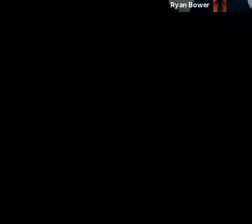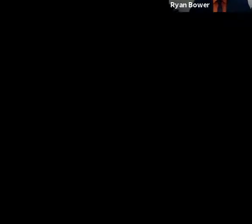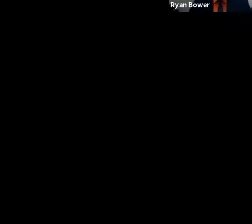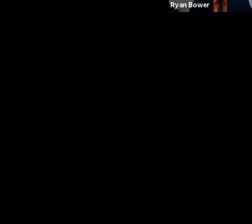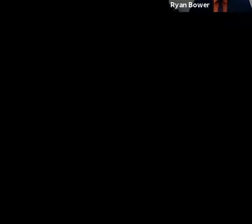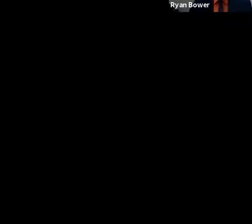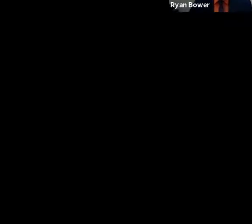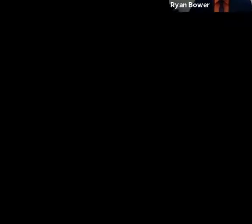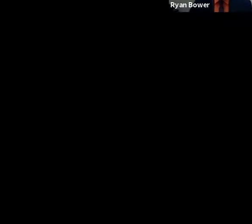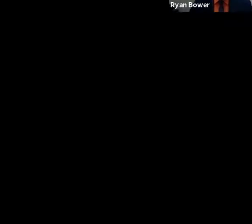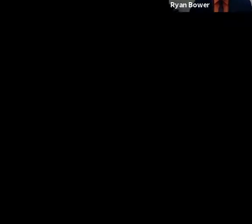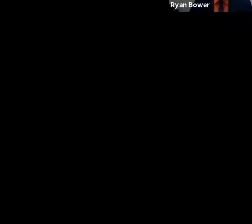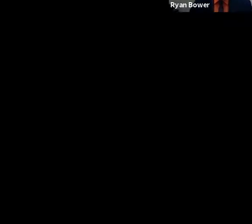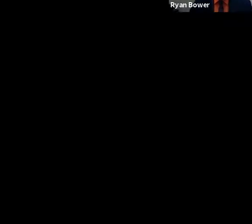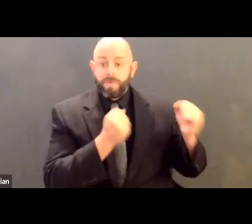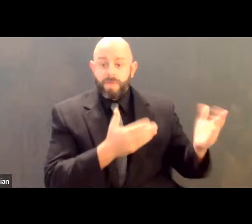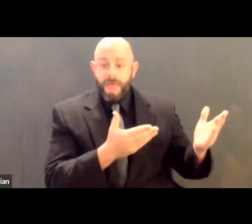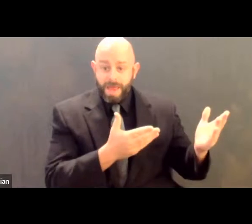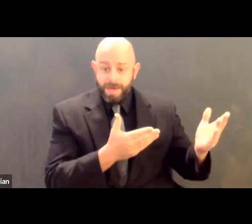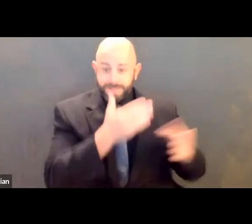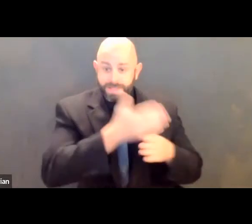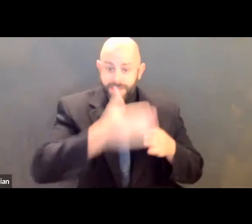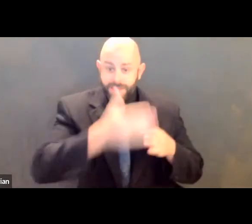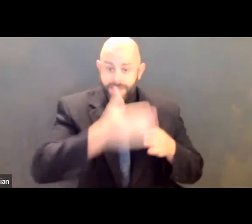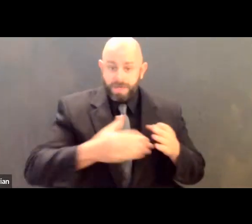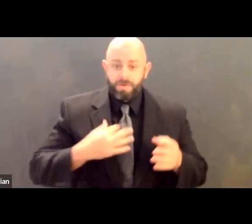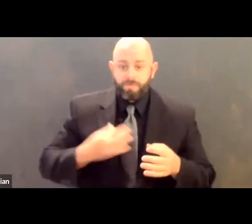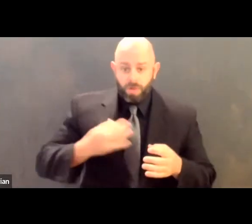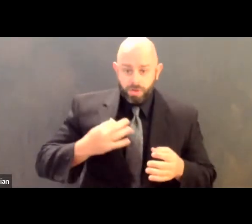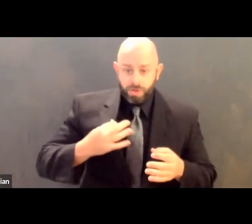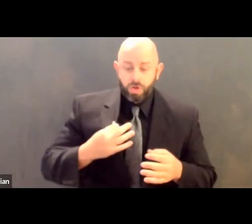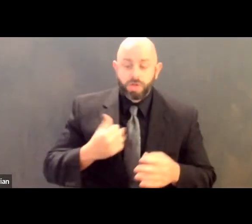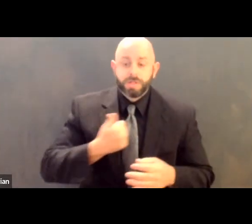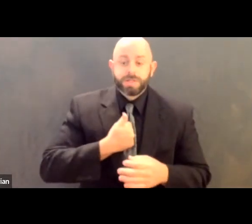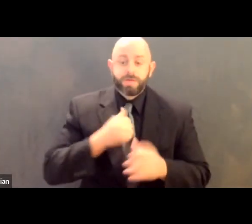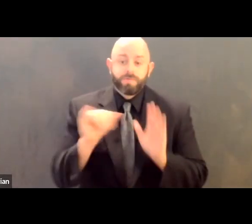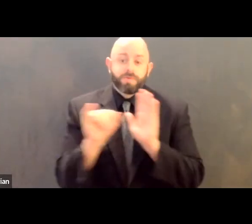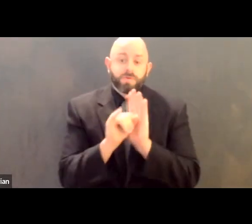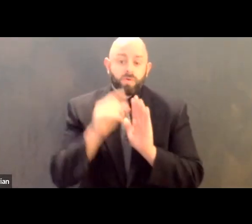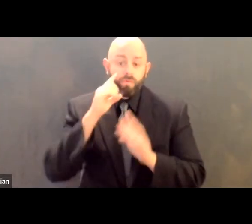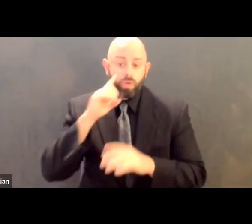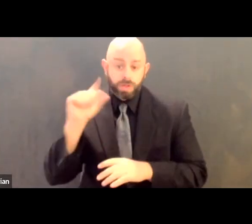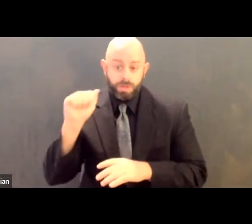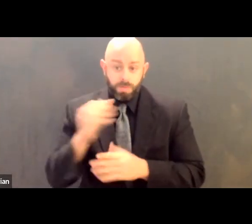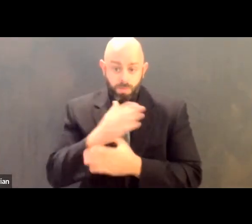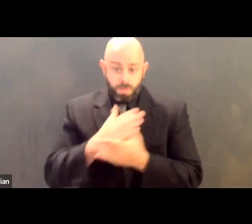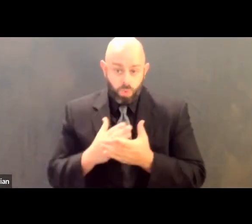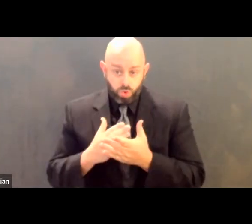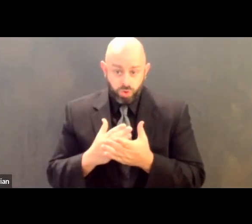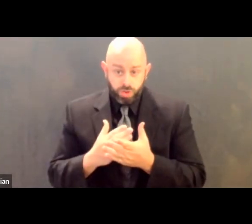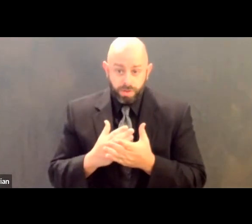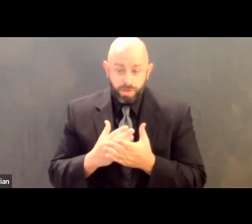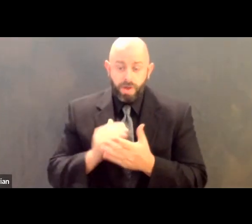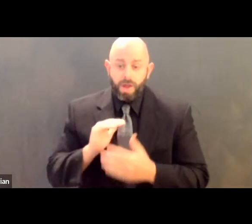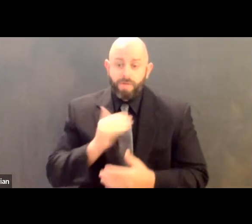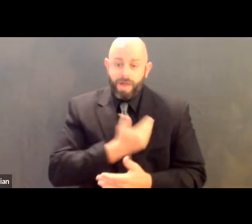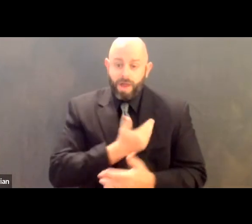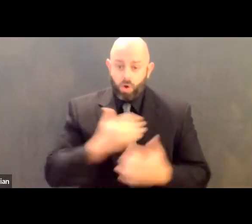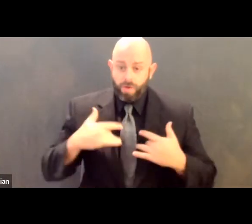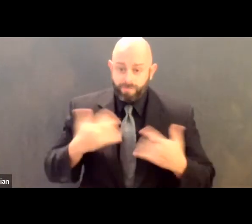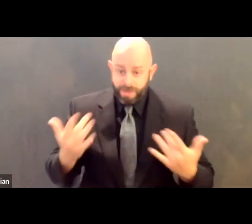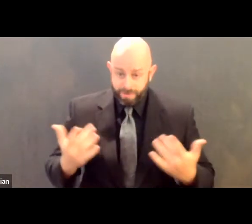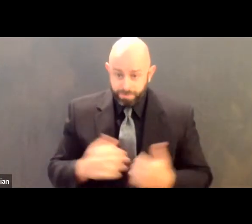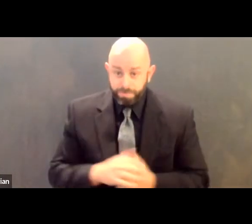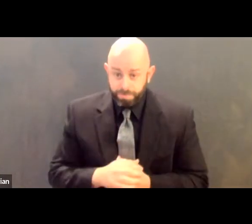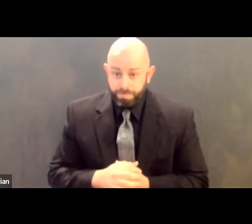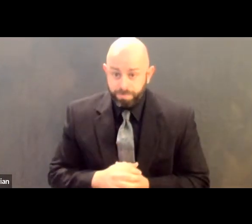is the end of the voluntary self-identification of disability portion of our event.